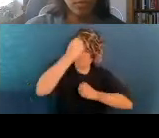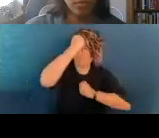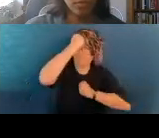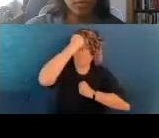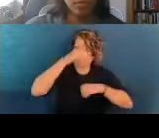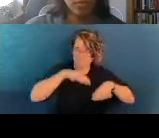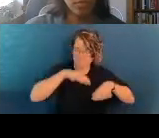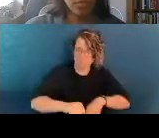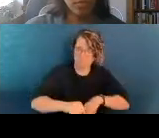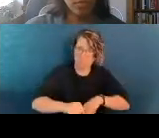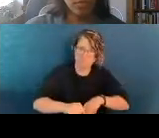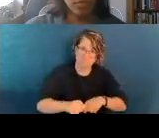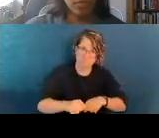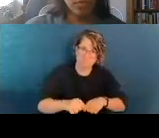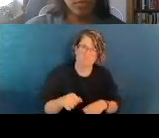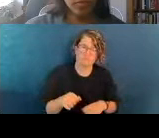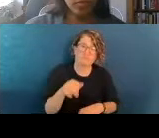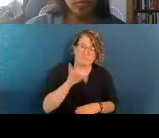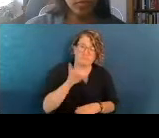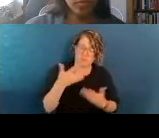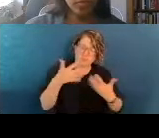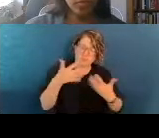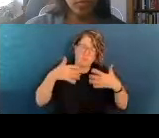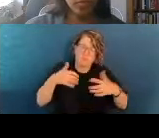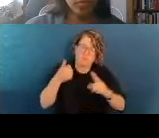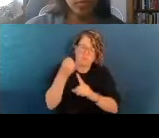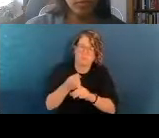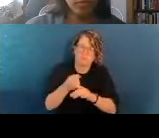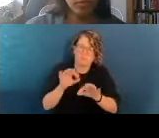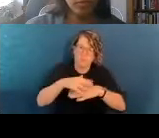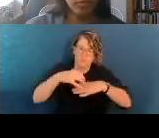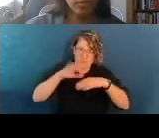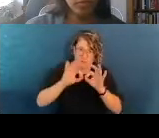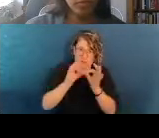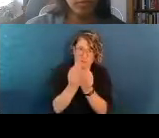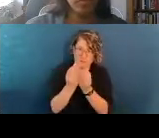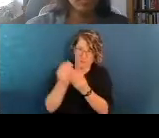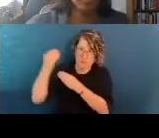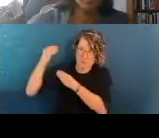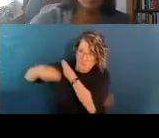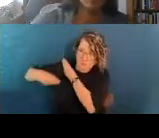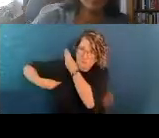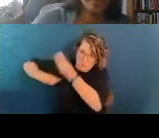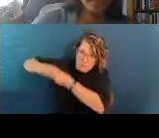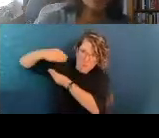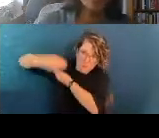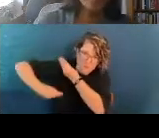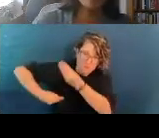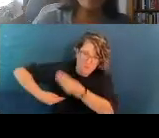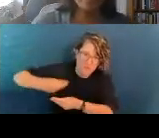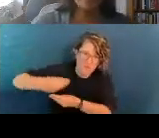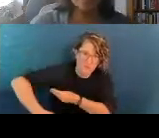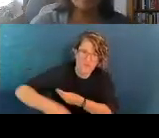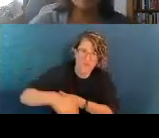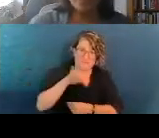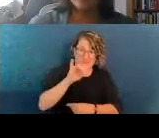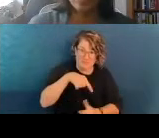and communities through the generations and is the most profound Indigenous specific determinant of health.